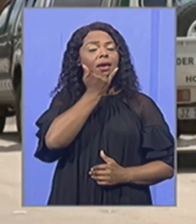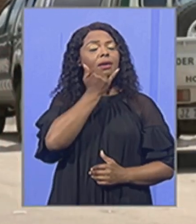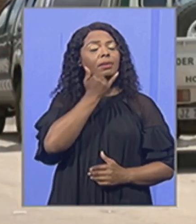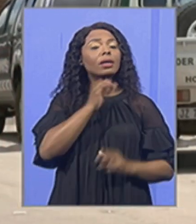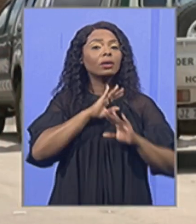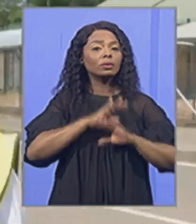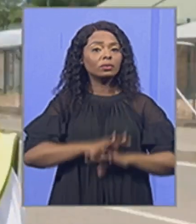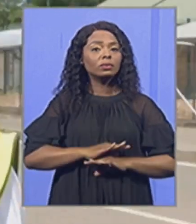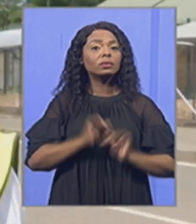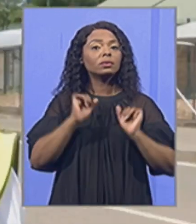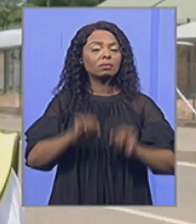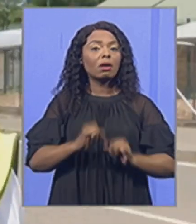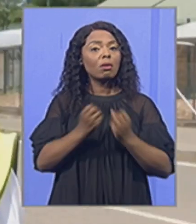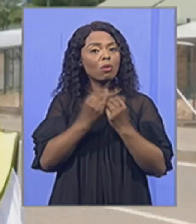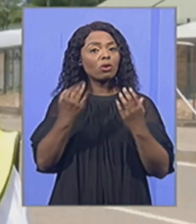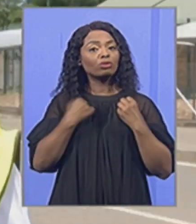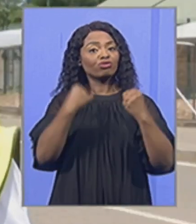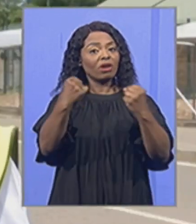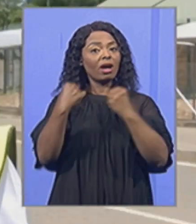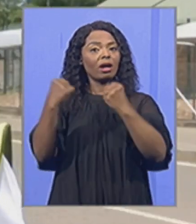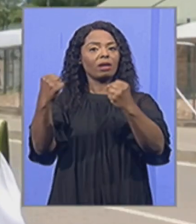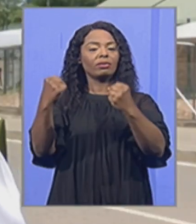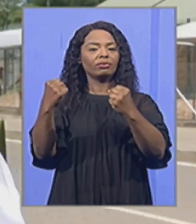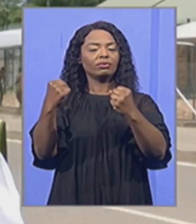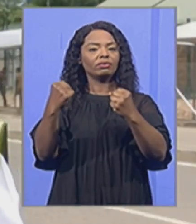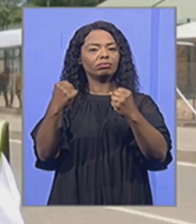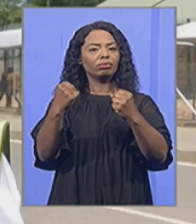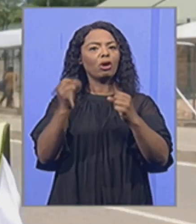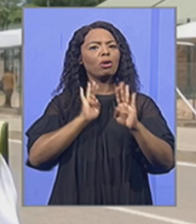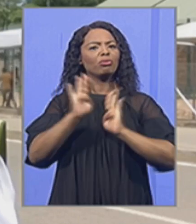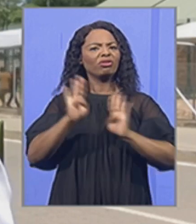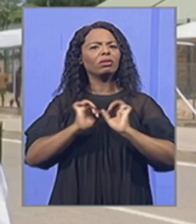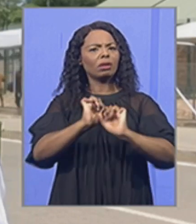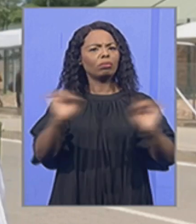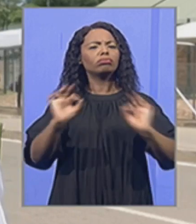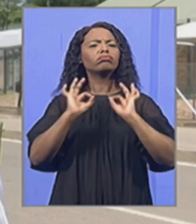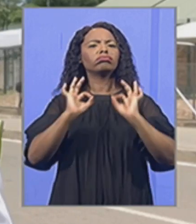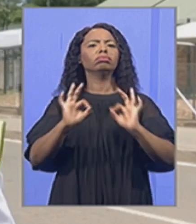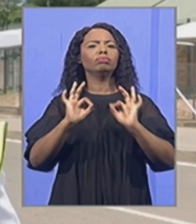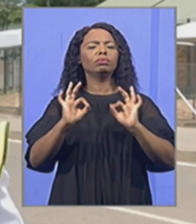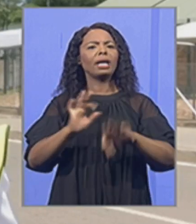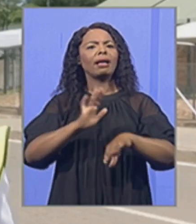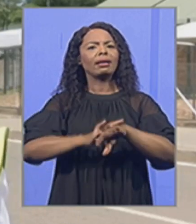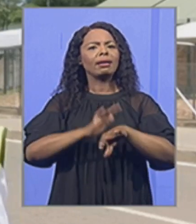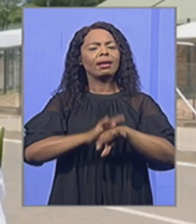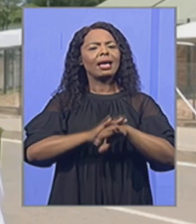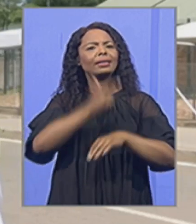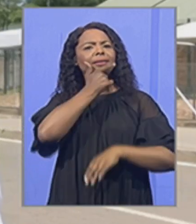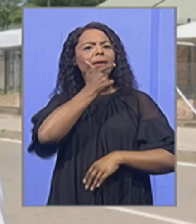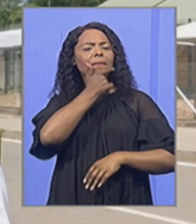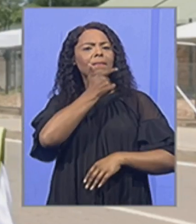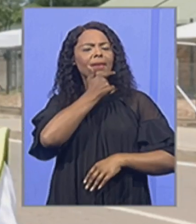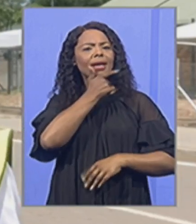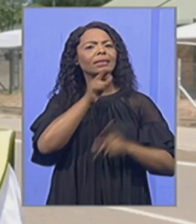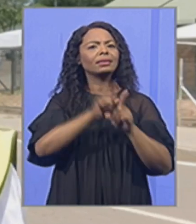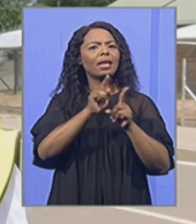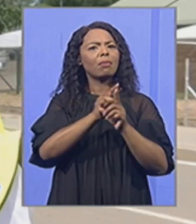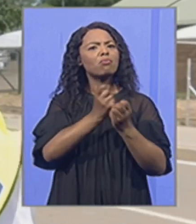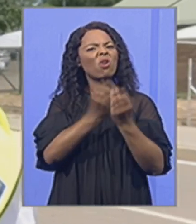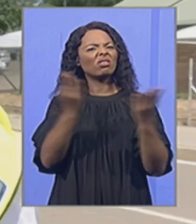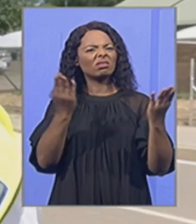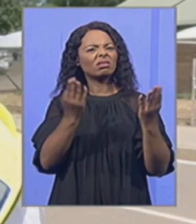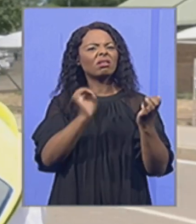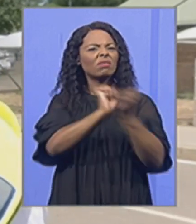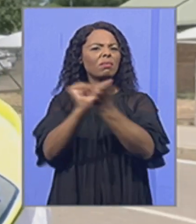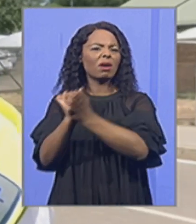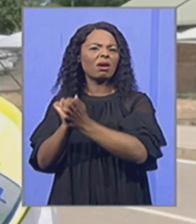how most of the motorists behave during the festive season. You can see it in terms of the number of arrests made.